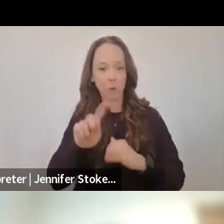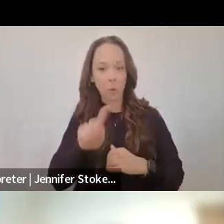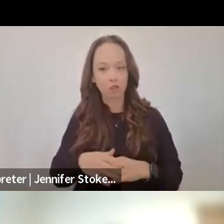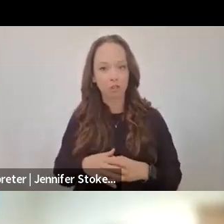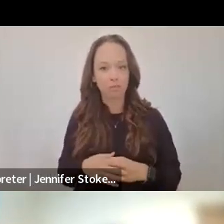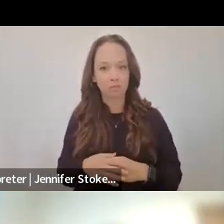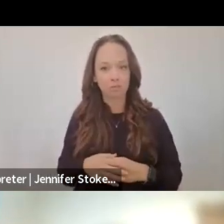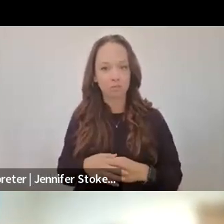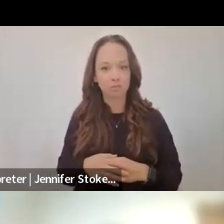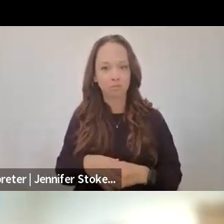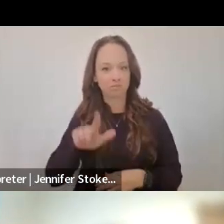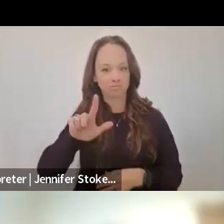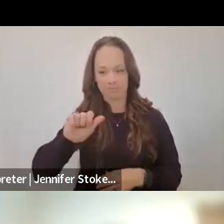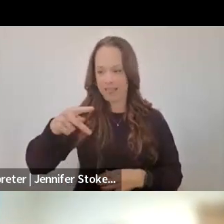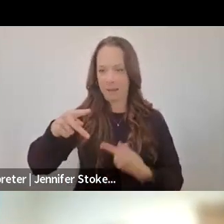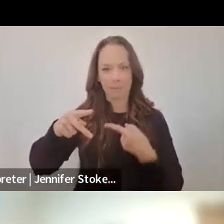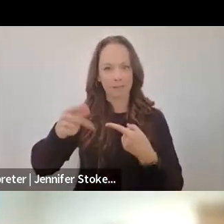a language access plan?